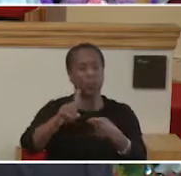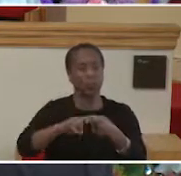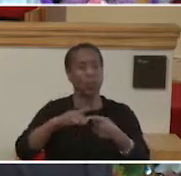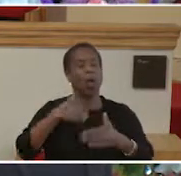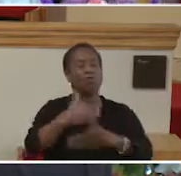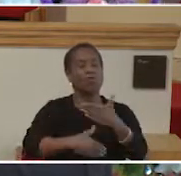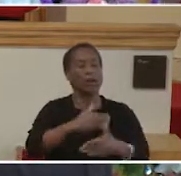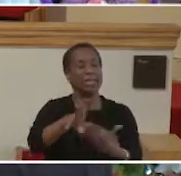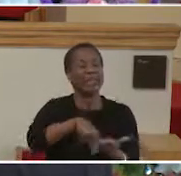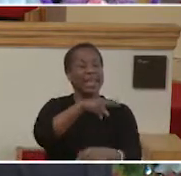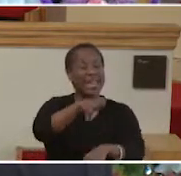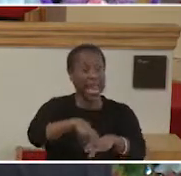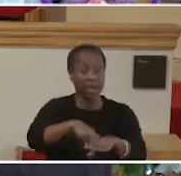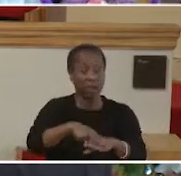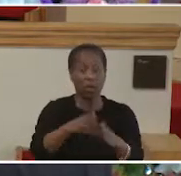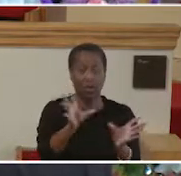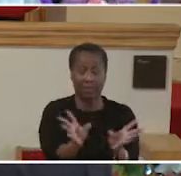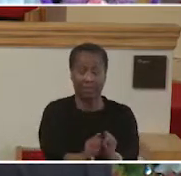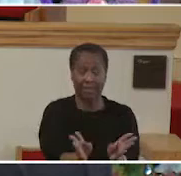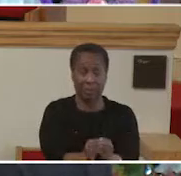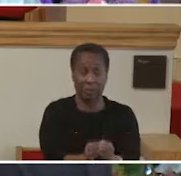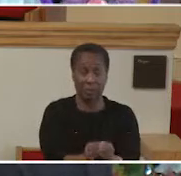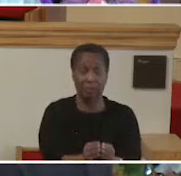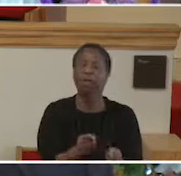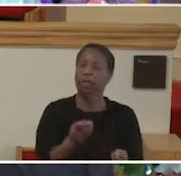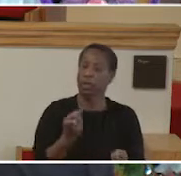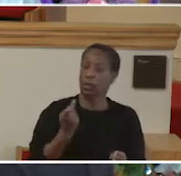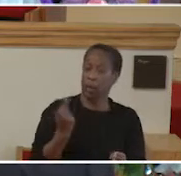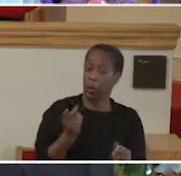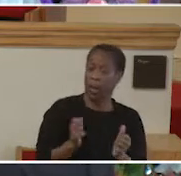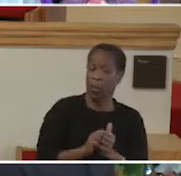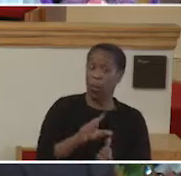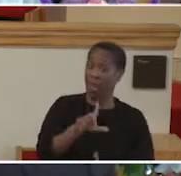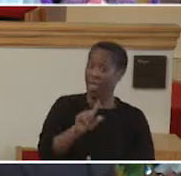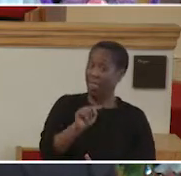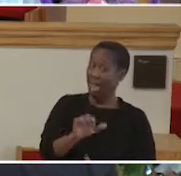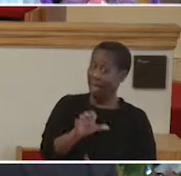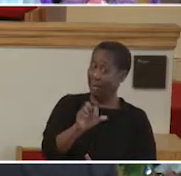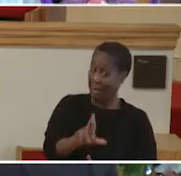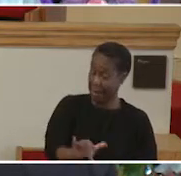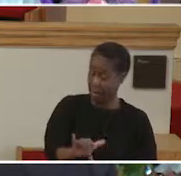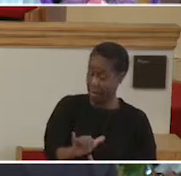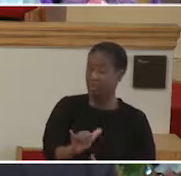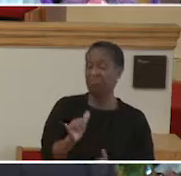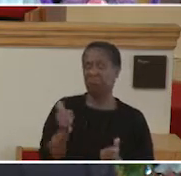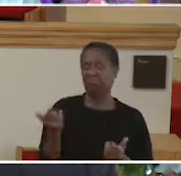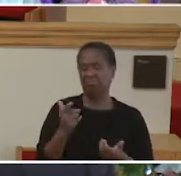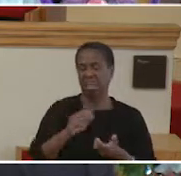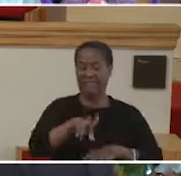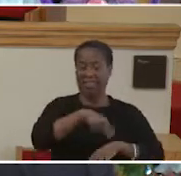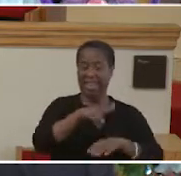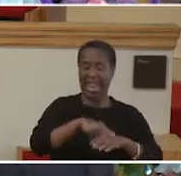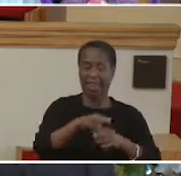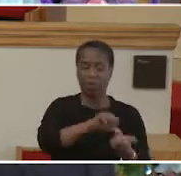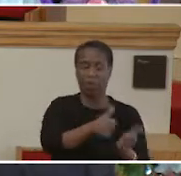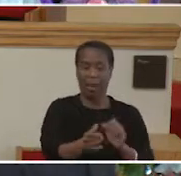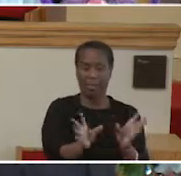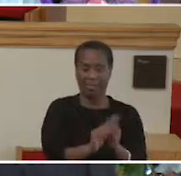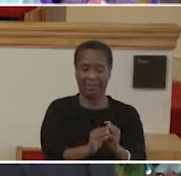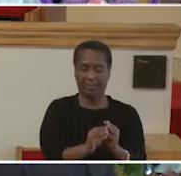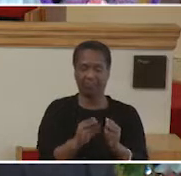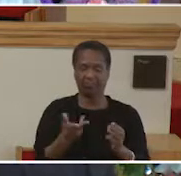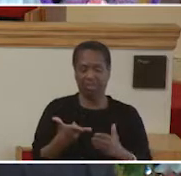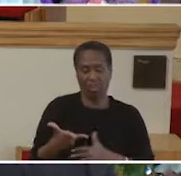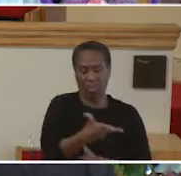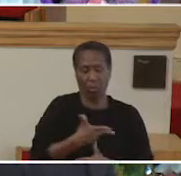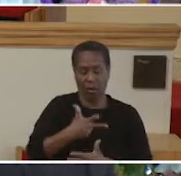Convention, where we will, in partnership with Lot Carey and the National Baptist Convention USA, begin to